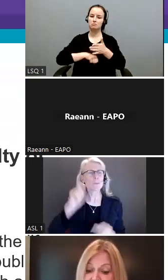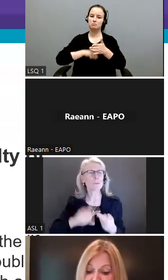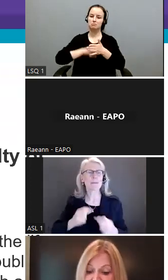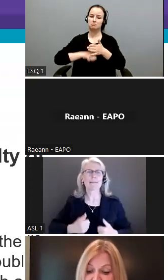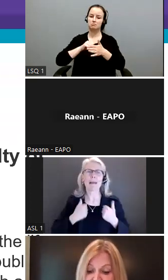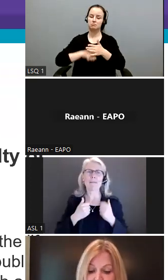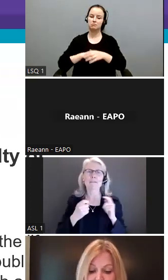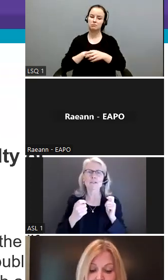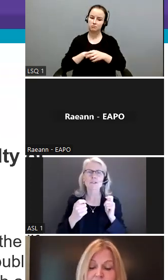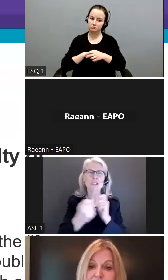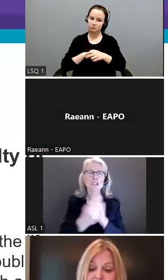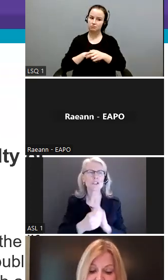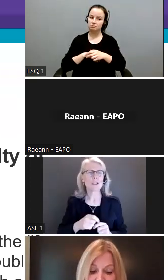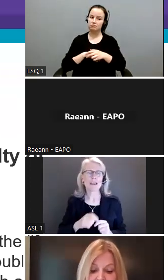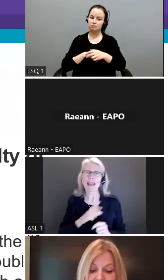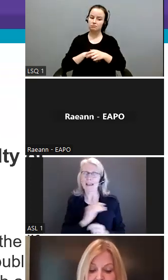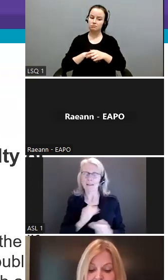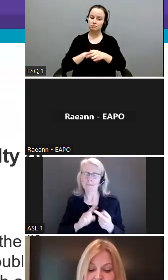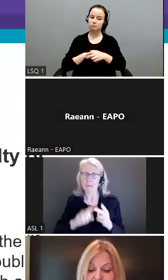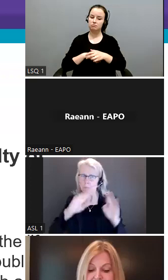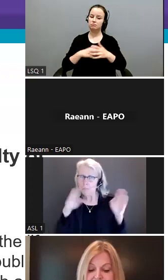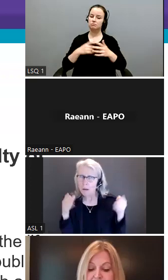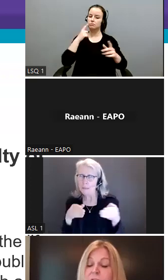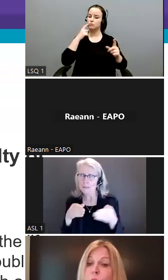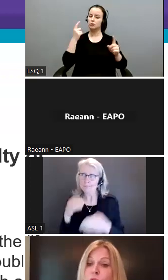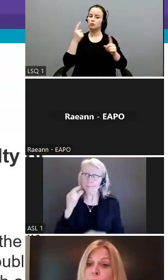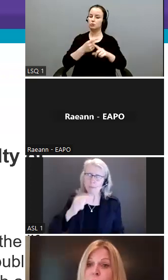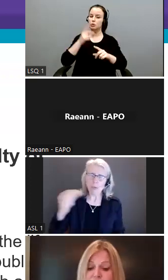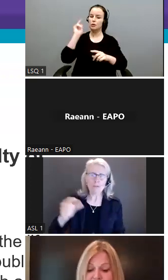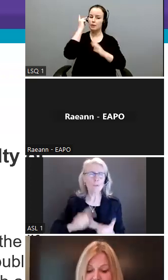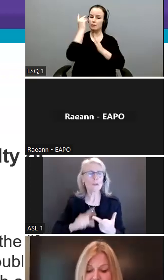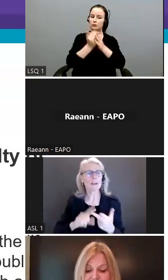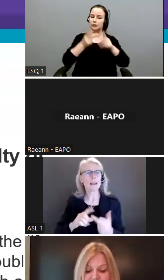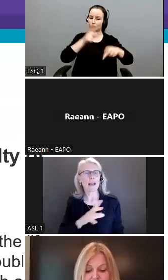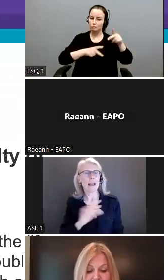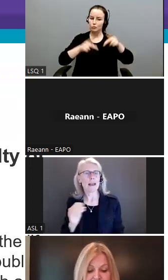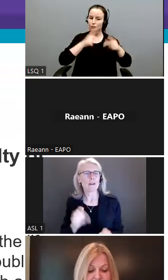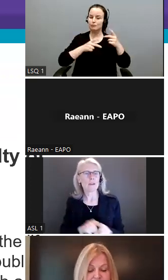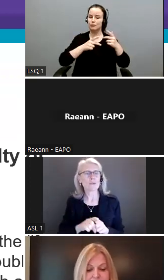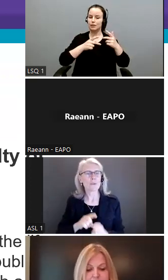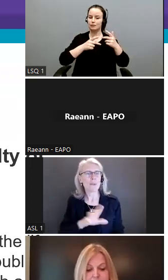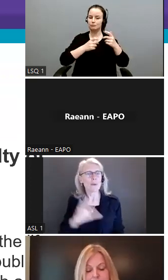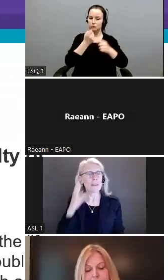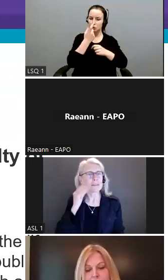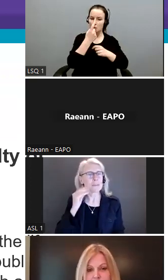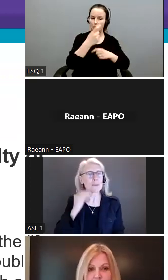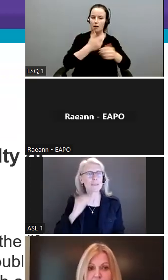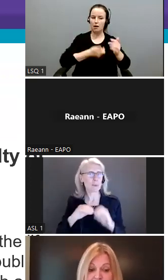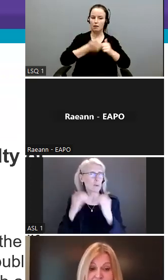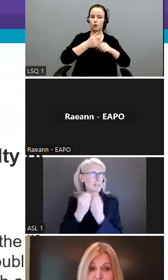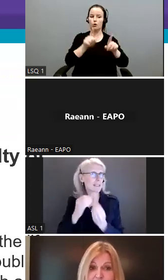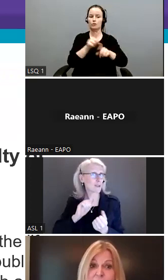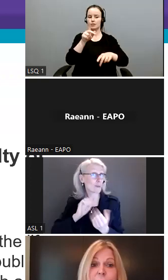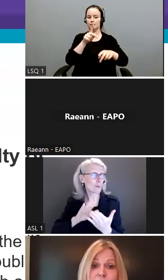the interface of public policies, occasional practices, and older persons' lived experiences. Our